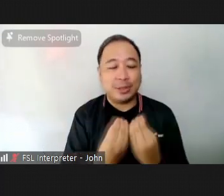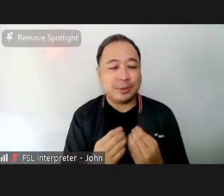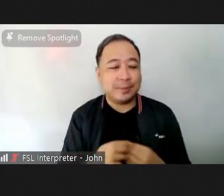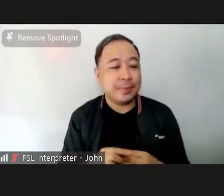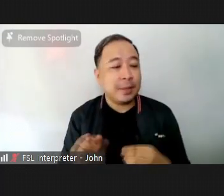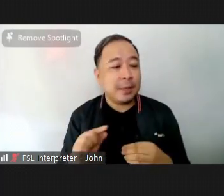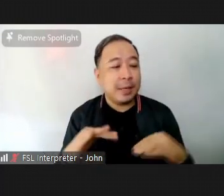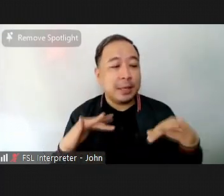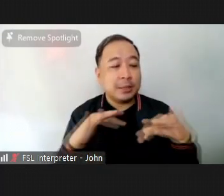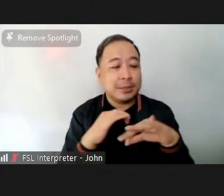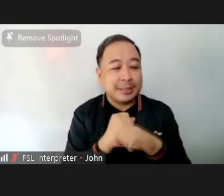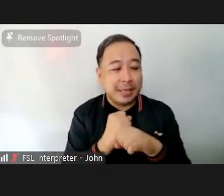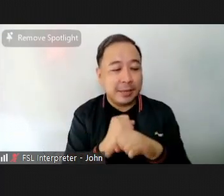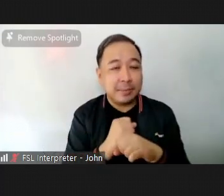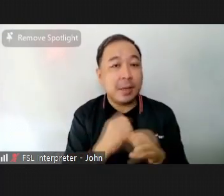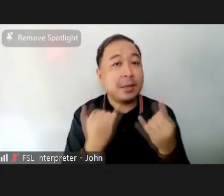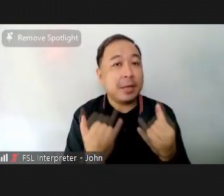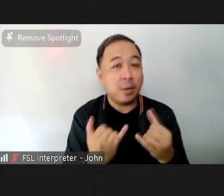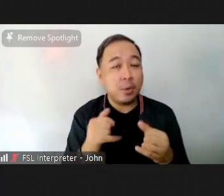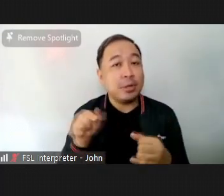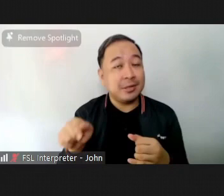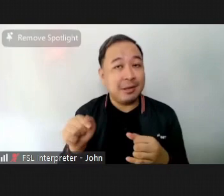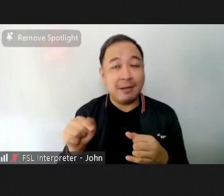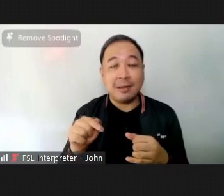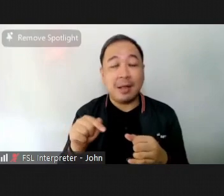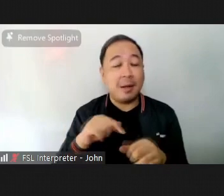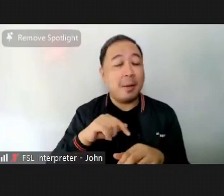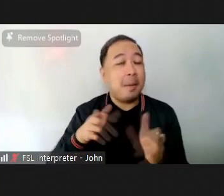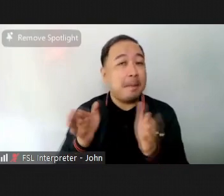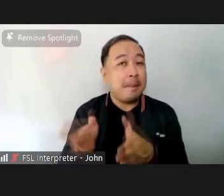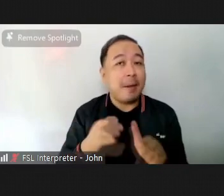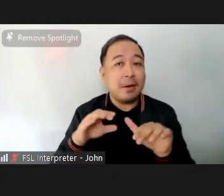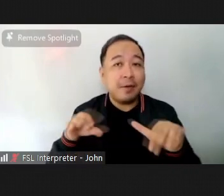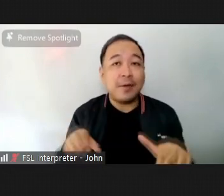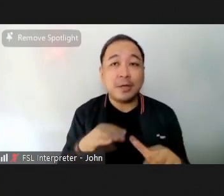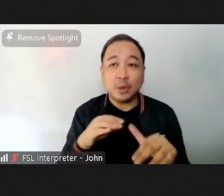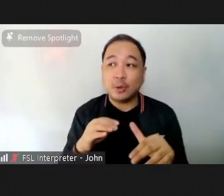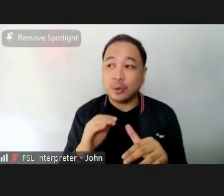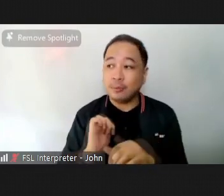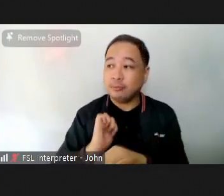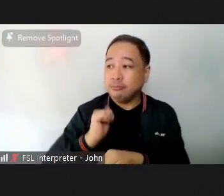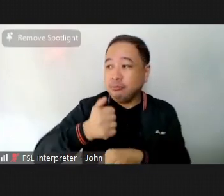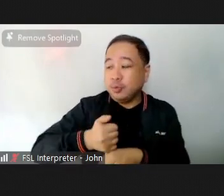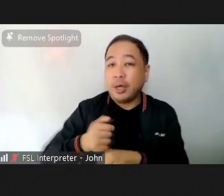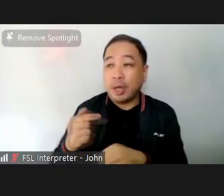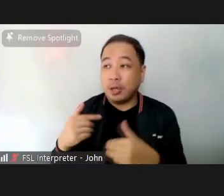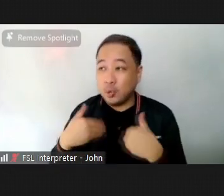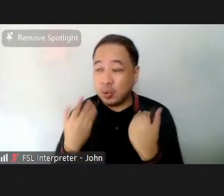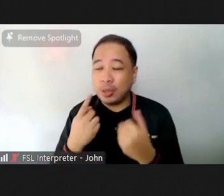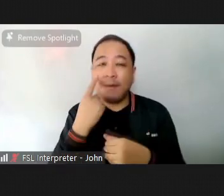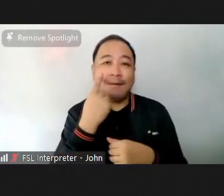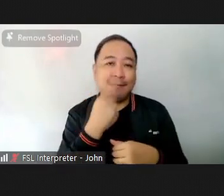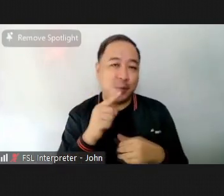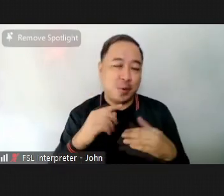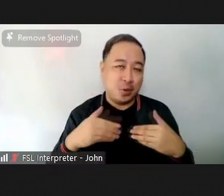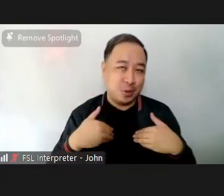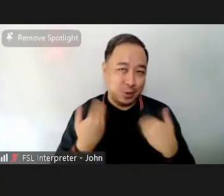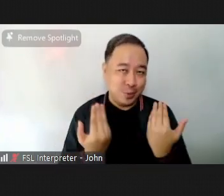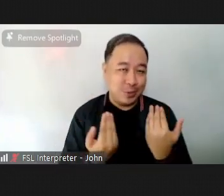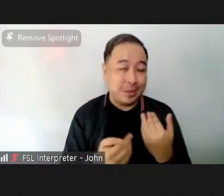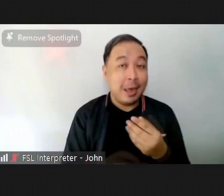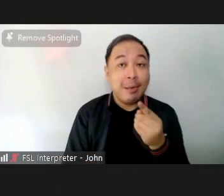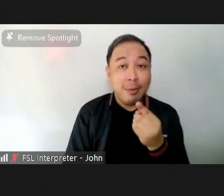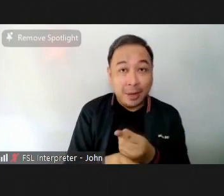all, so ang PIPA-EVAC ay binuo ng mga kabataan para sa mga kabataan. Di ba, Ate Glay? Tama